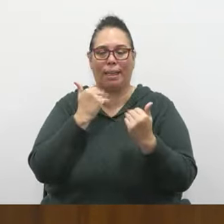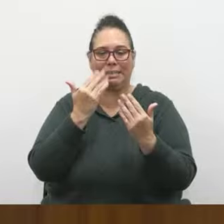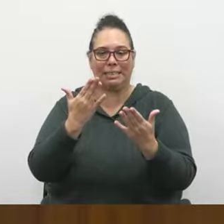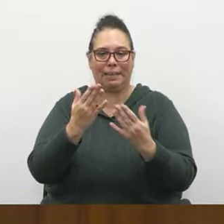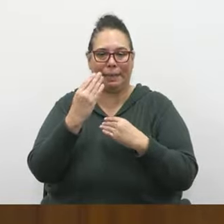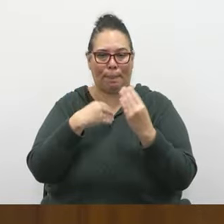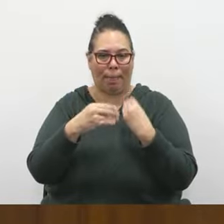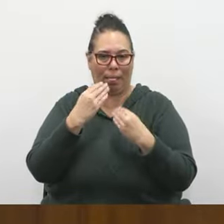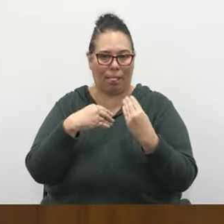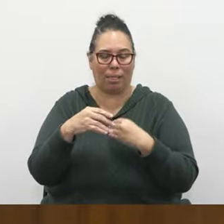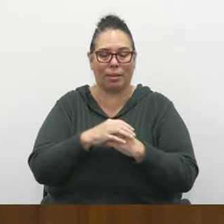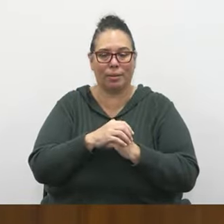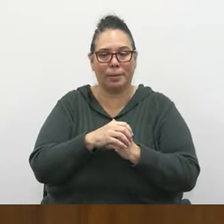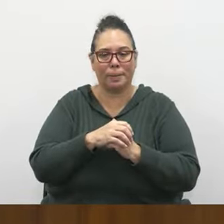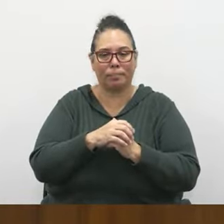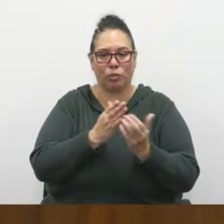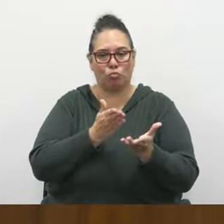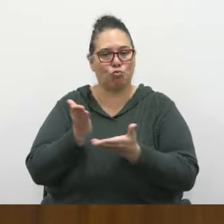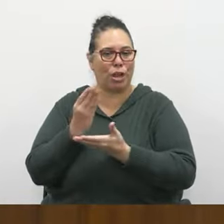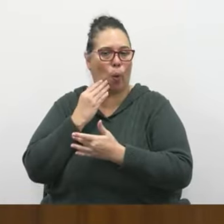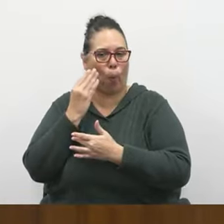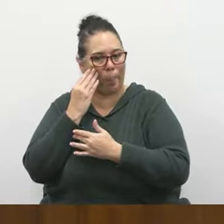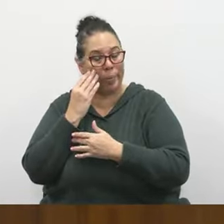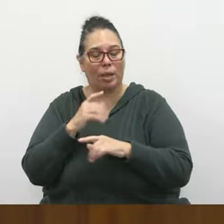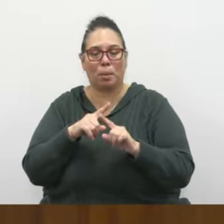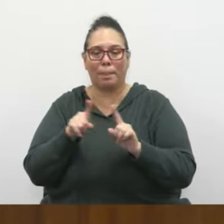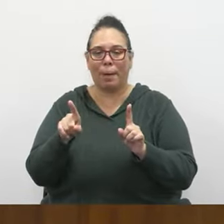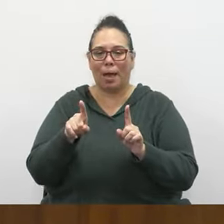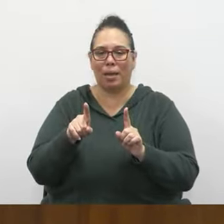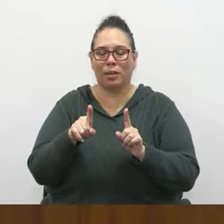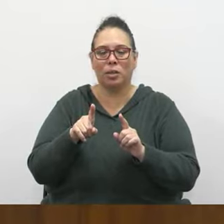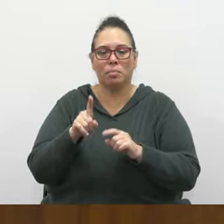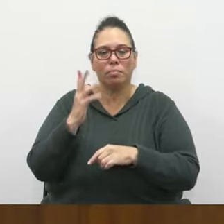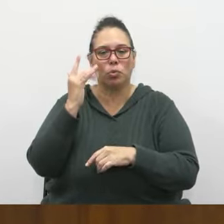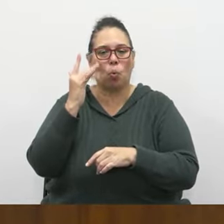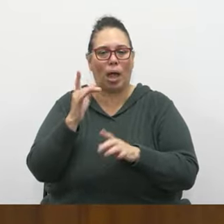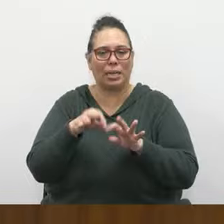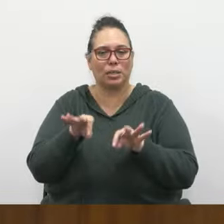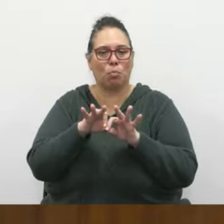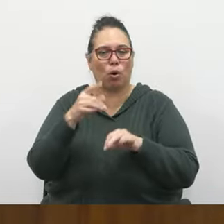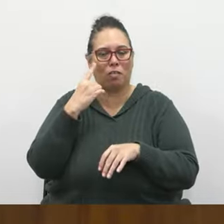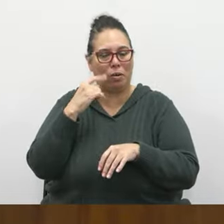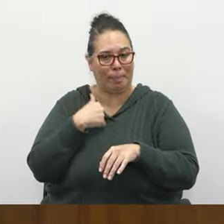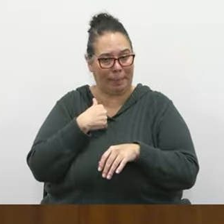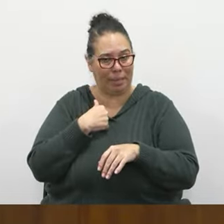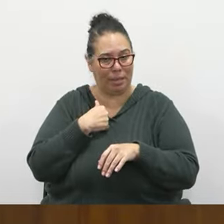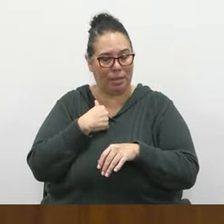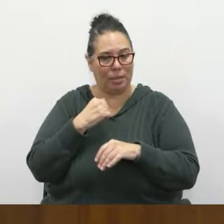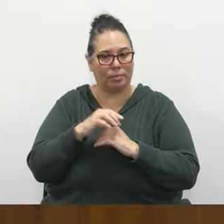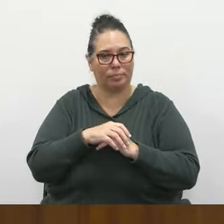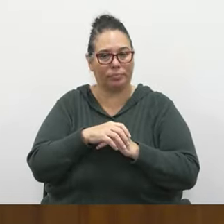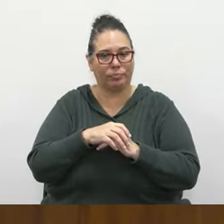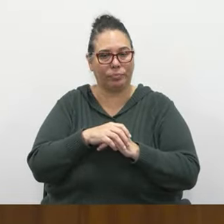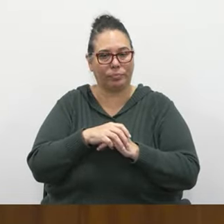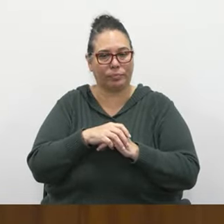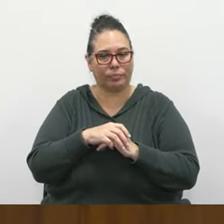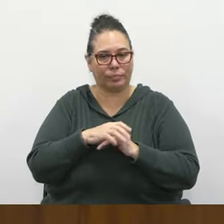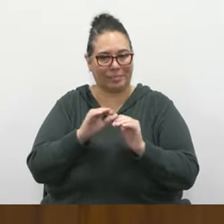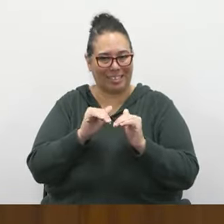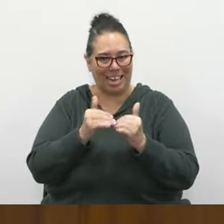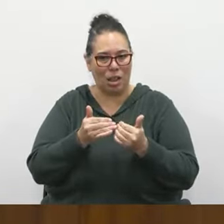meals to bring home. But I think the part why this is important for me is the way